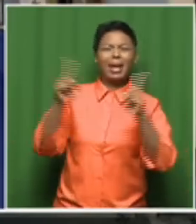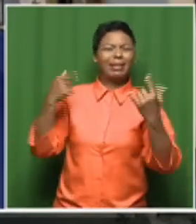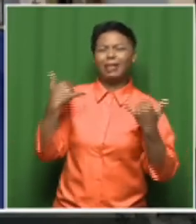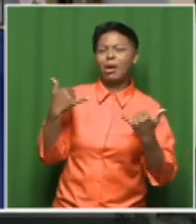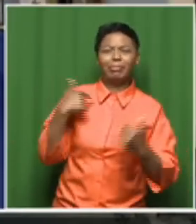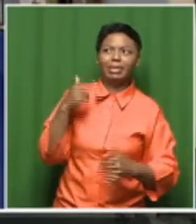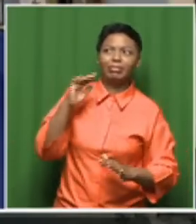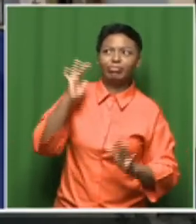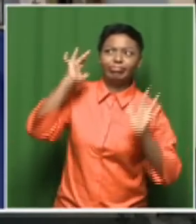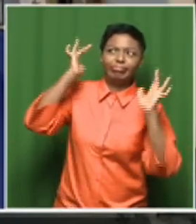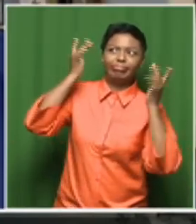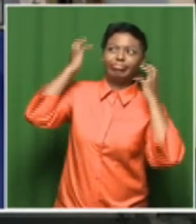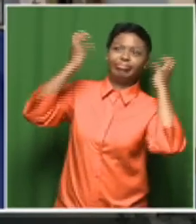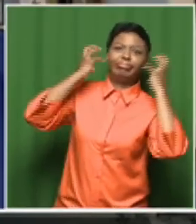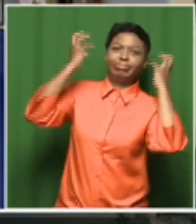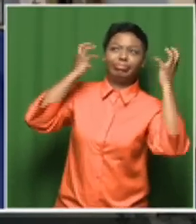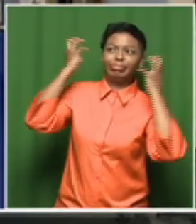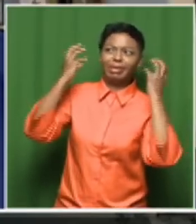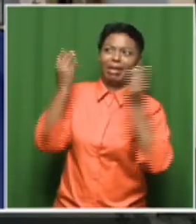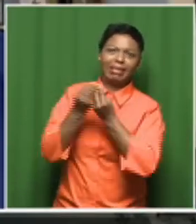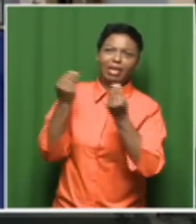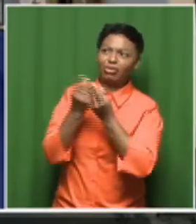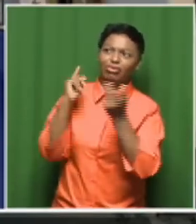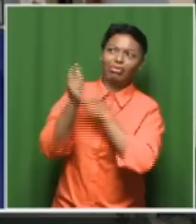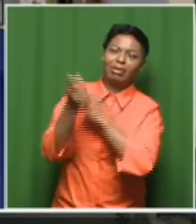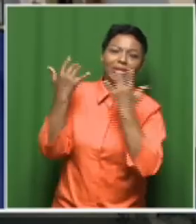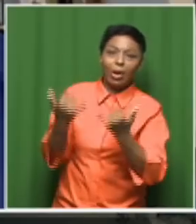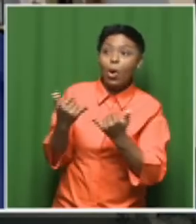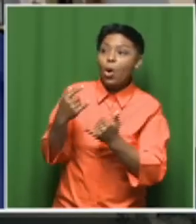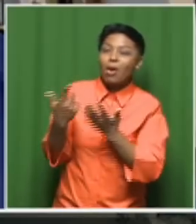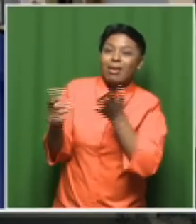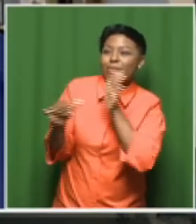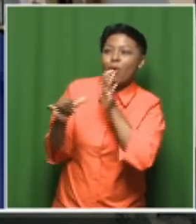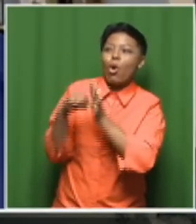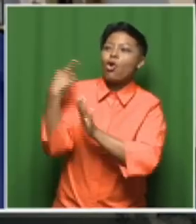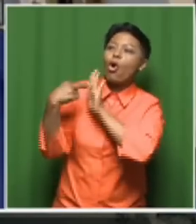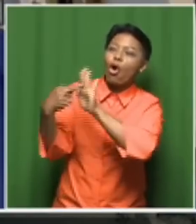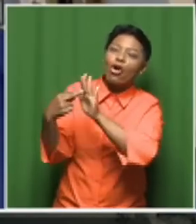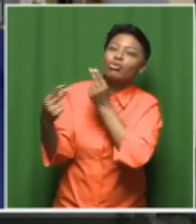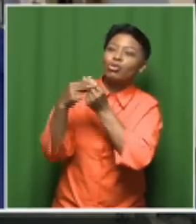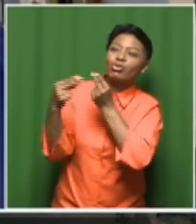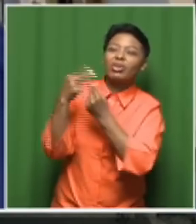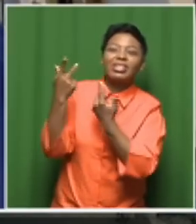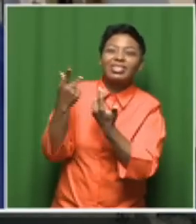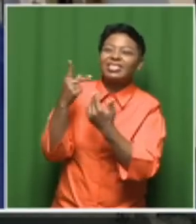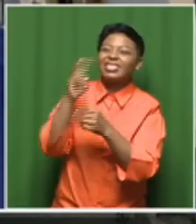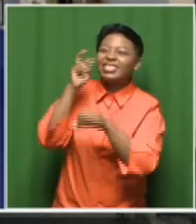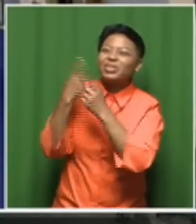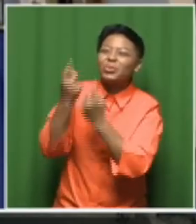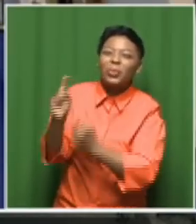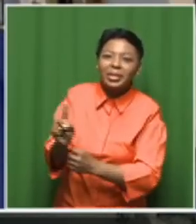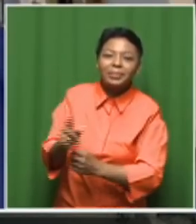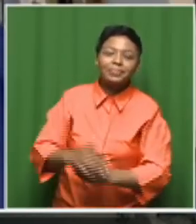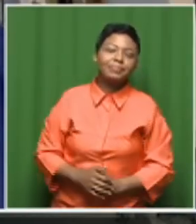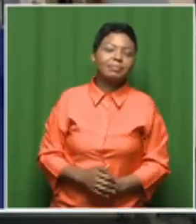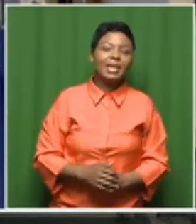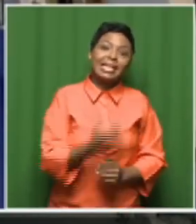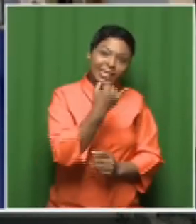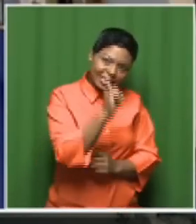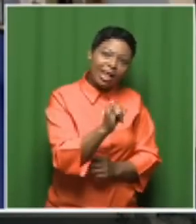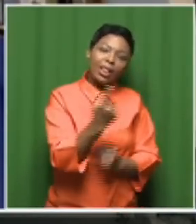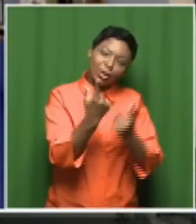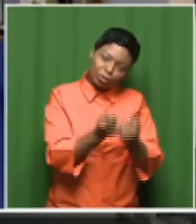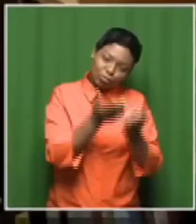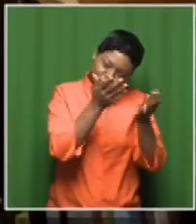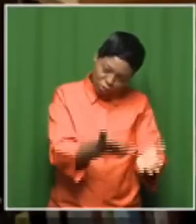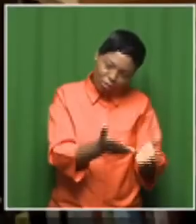let's reimagine them. What should they be doing in this day and age? They should still be doing that, but they should be